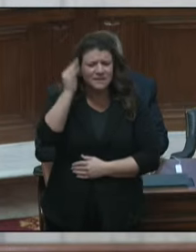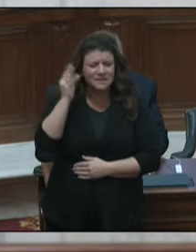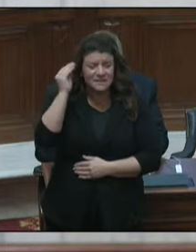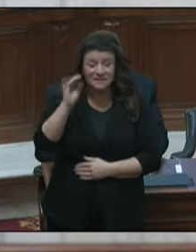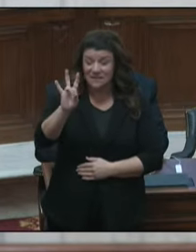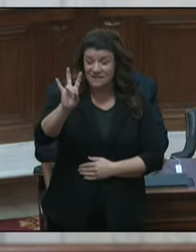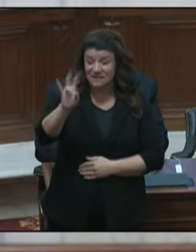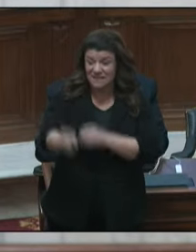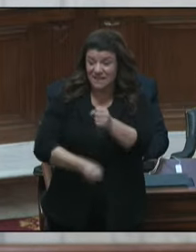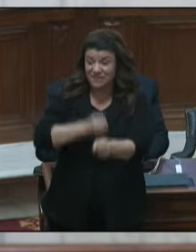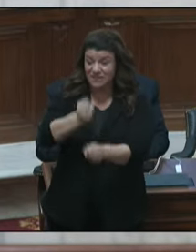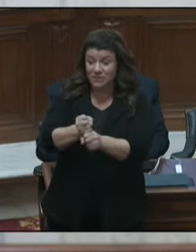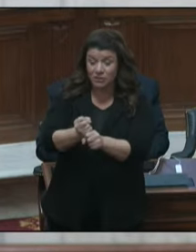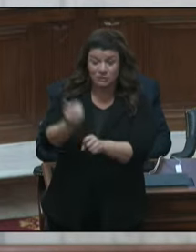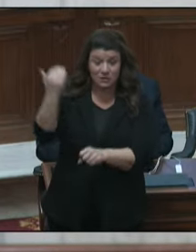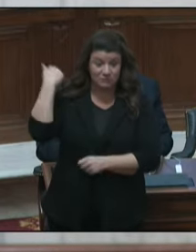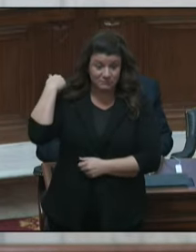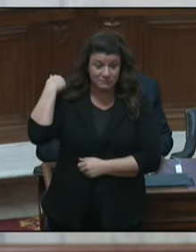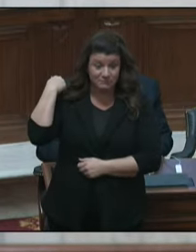7 years ago,